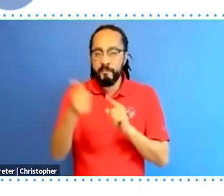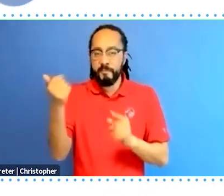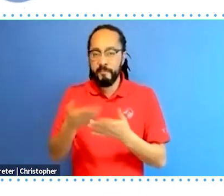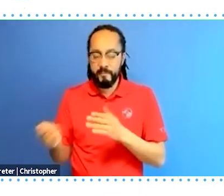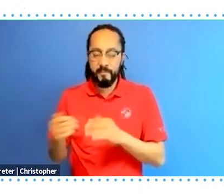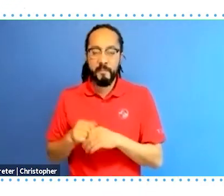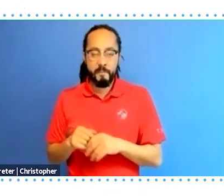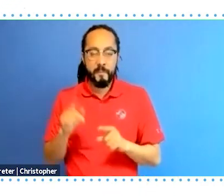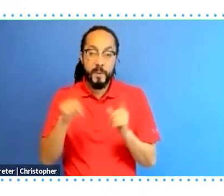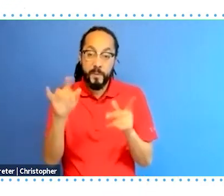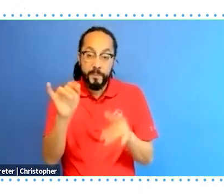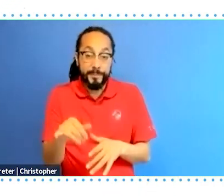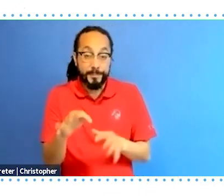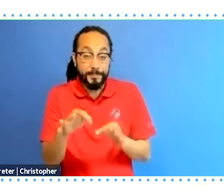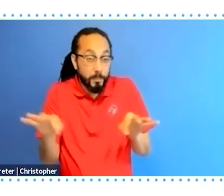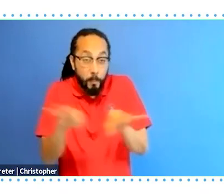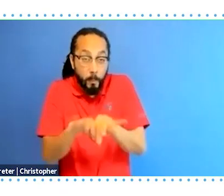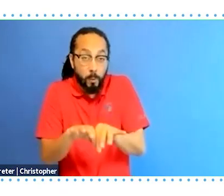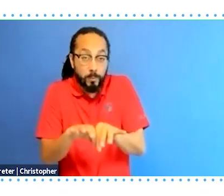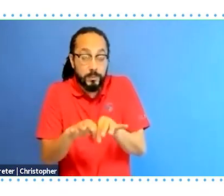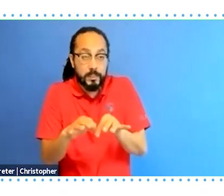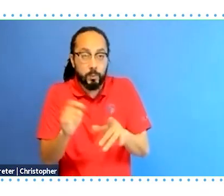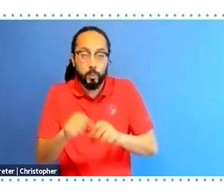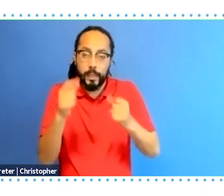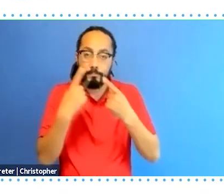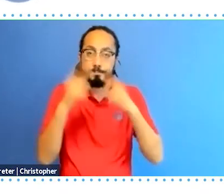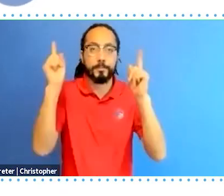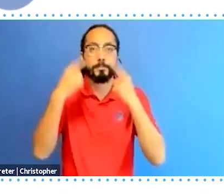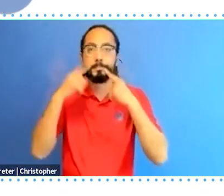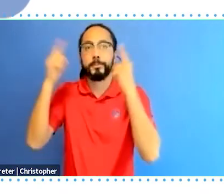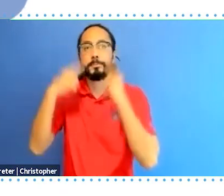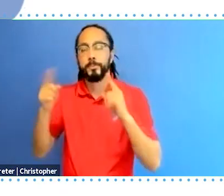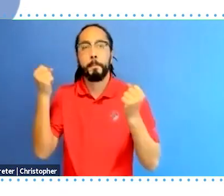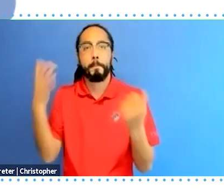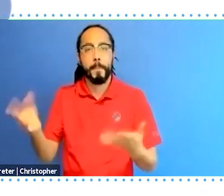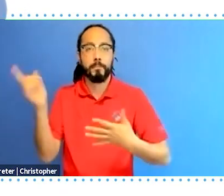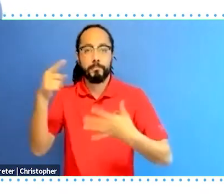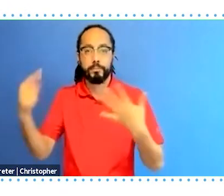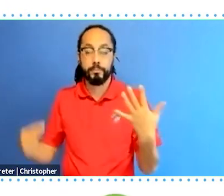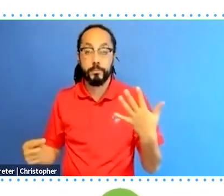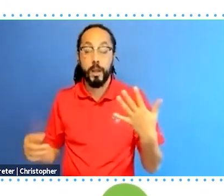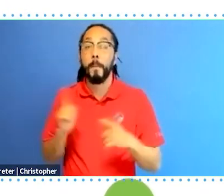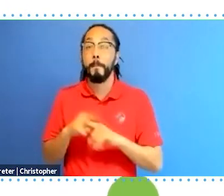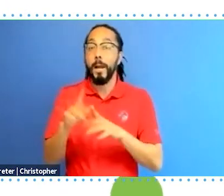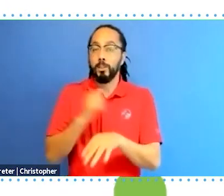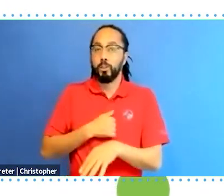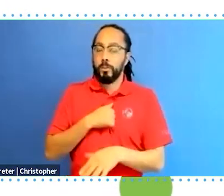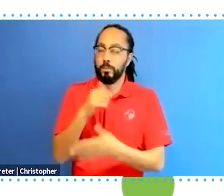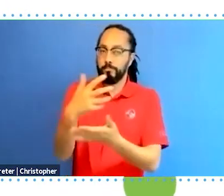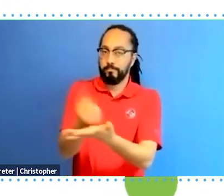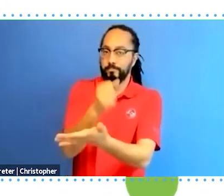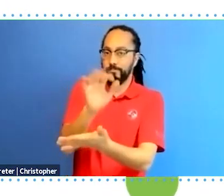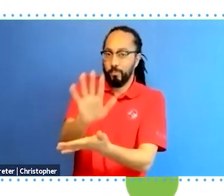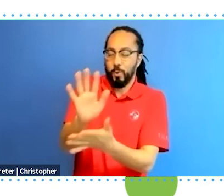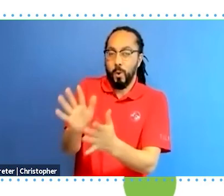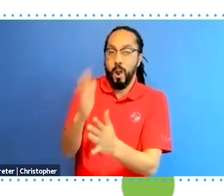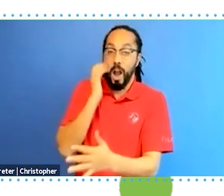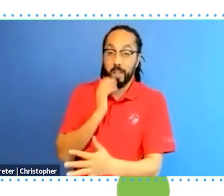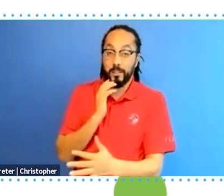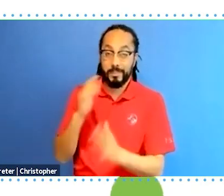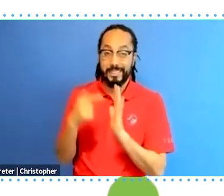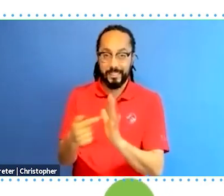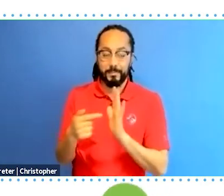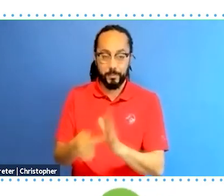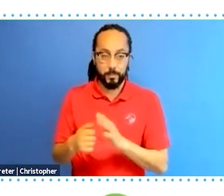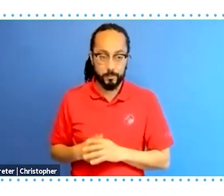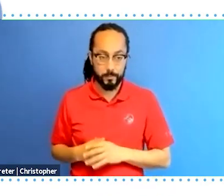important component. And, we're seeing, to use your hospital context, like we're starting to see more of this